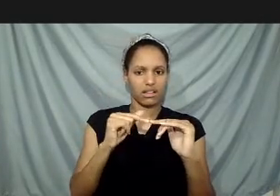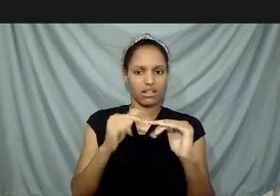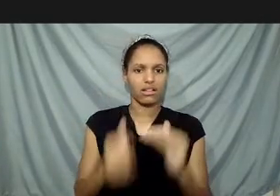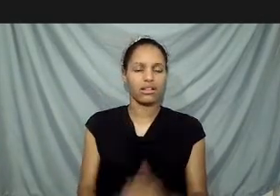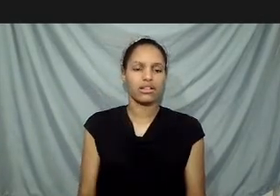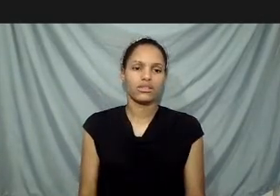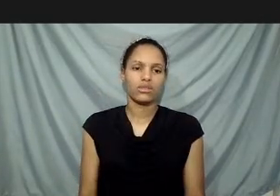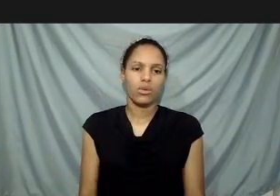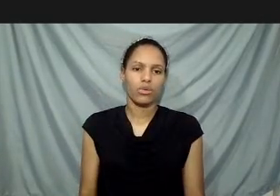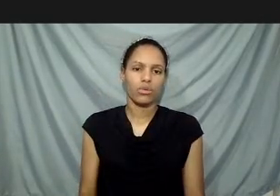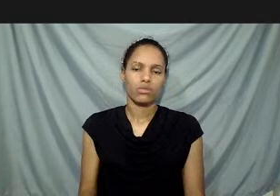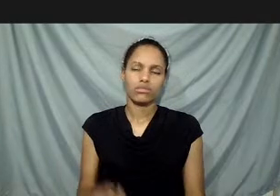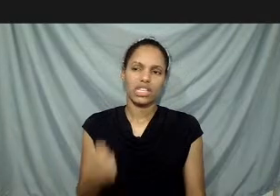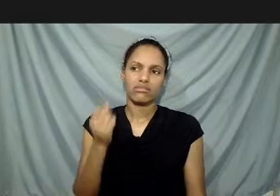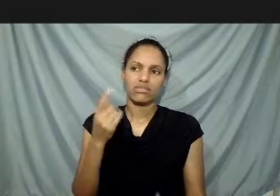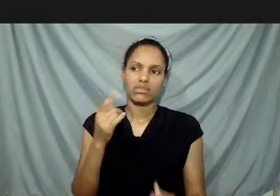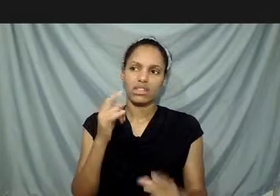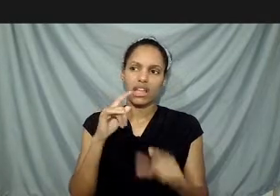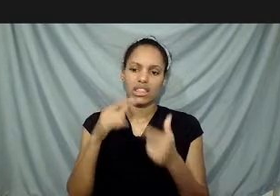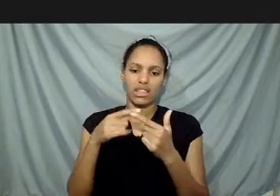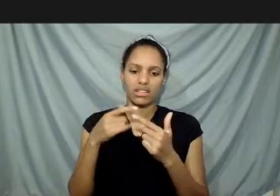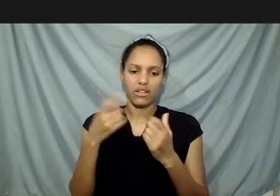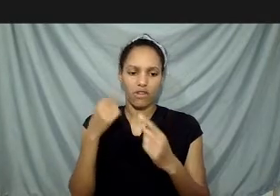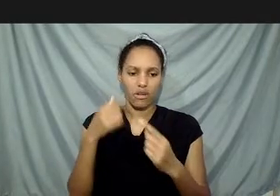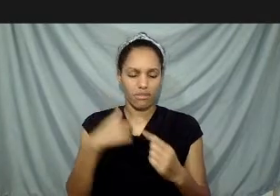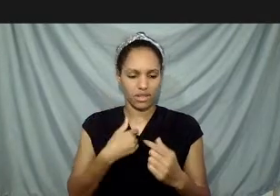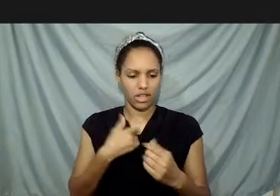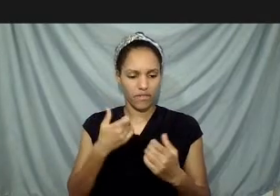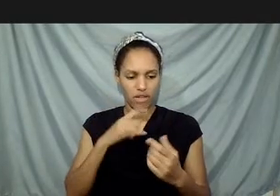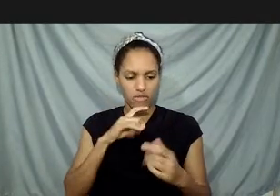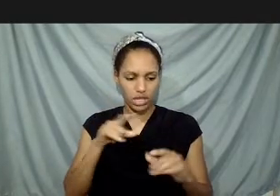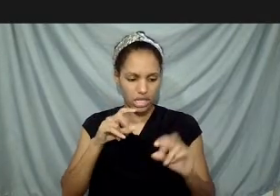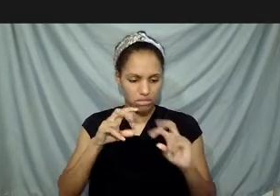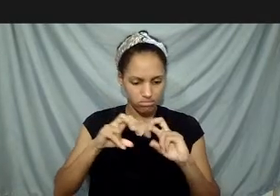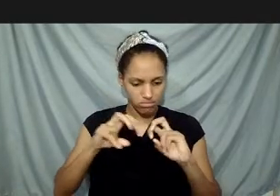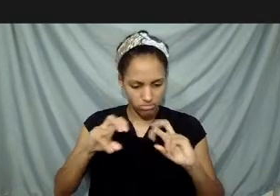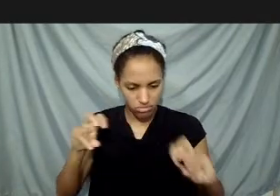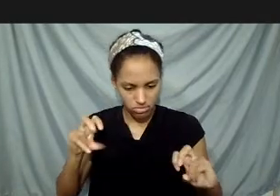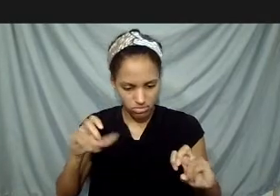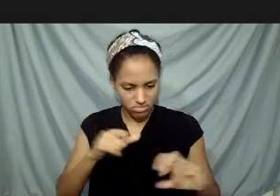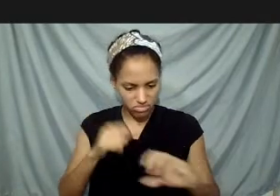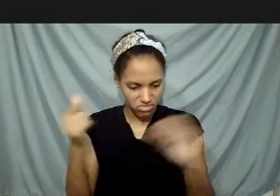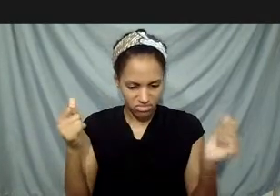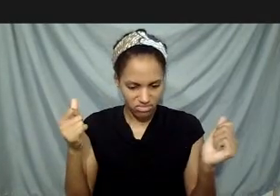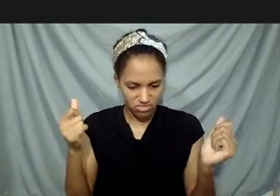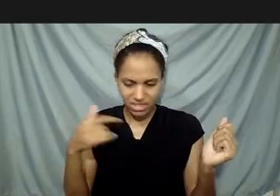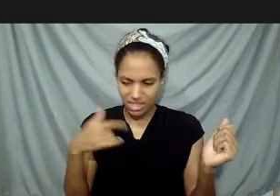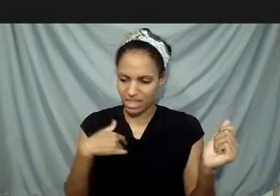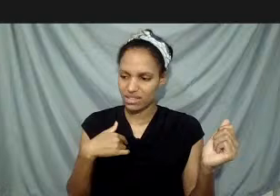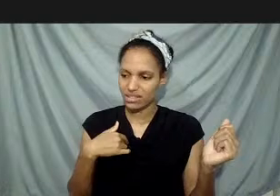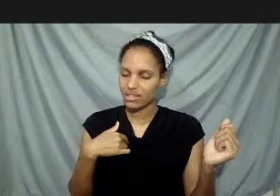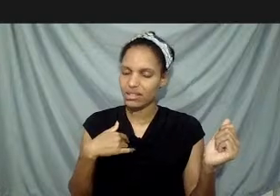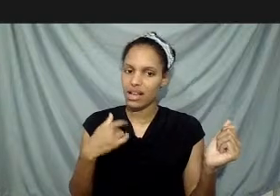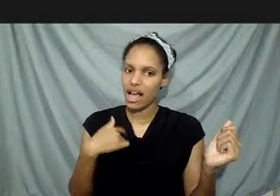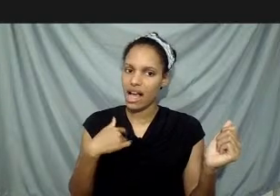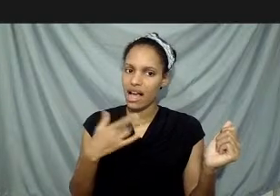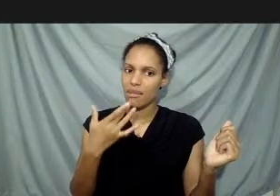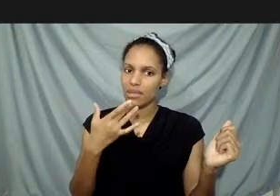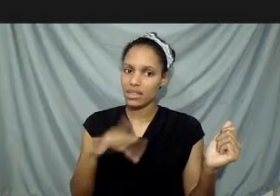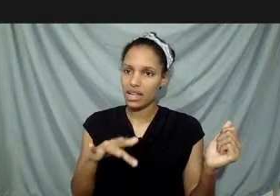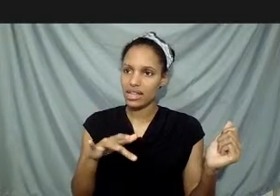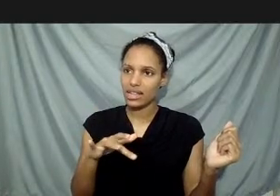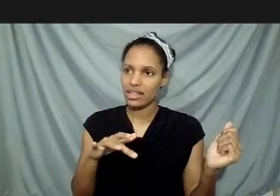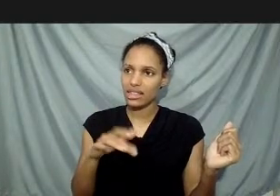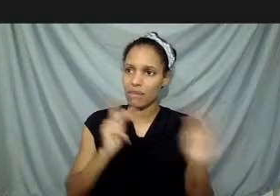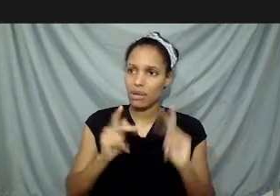so when I unpacked all of those things and I learned and I educated myself, I said, I am so lucky that people think I'm Black